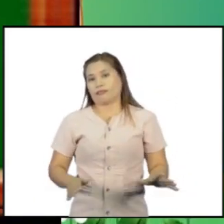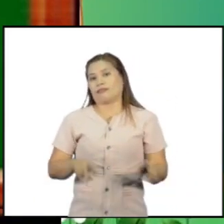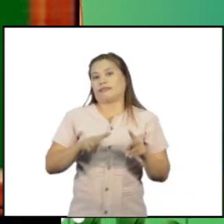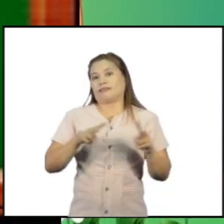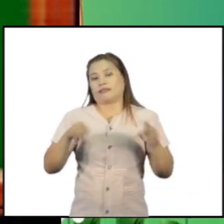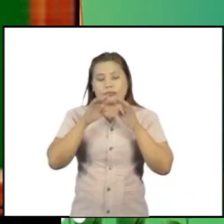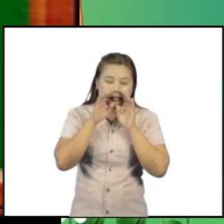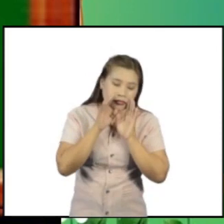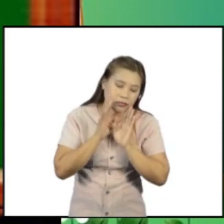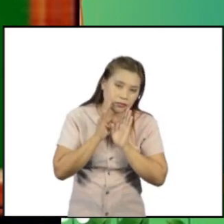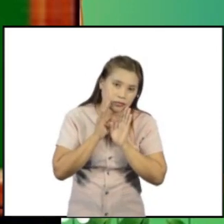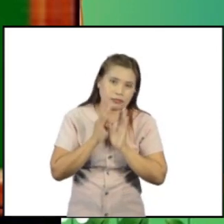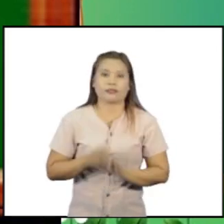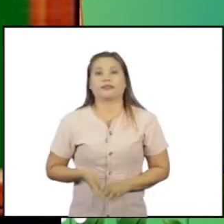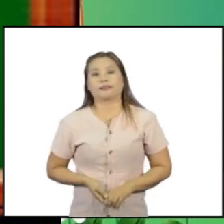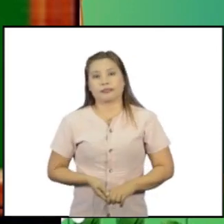very sad.